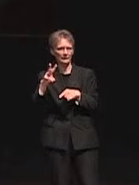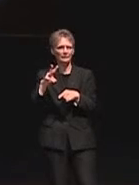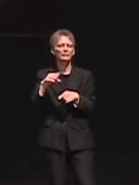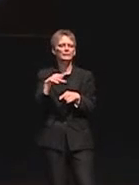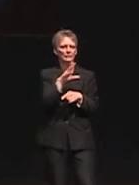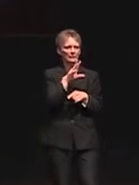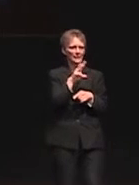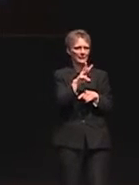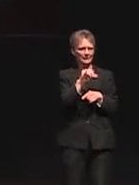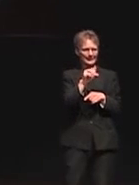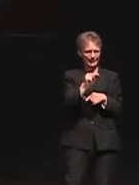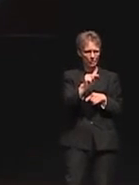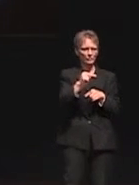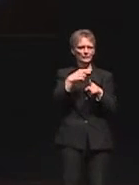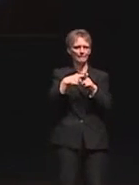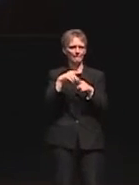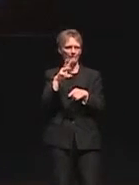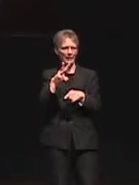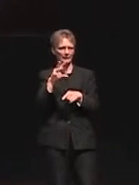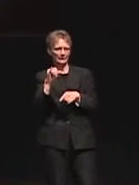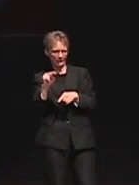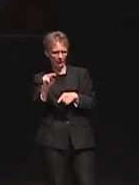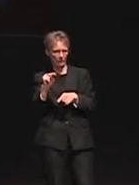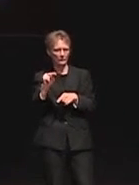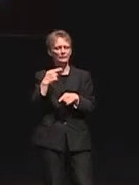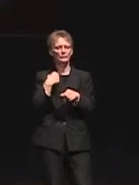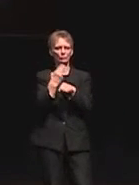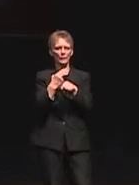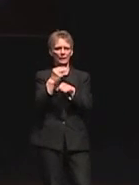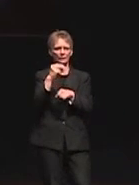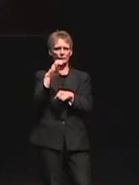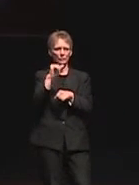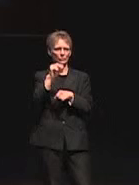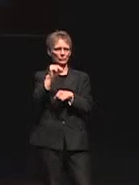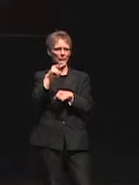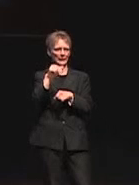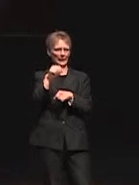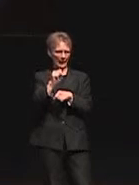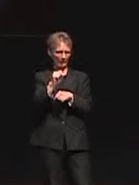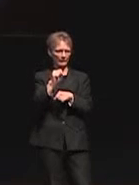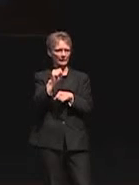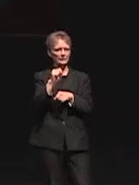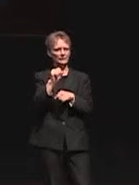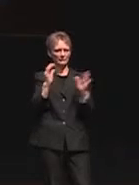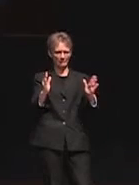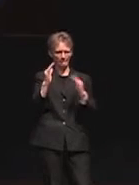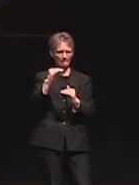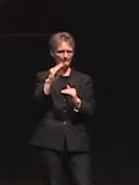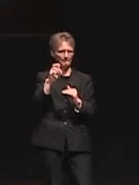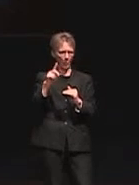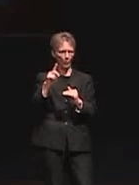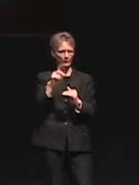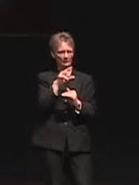6 inches by 6 inches. So I took canvas board that was 6 inches by 6 inches, and I created